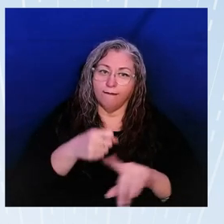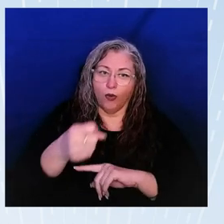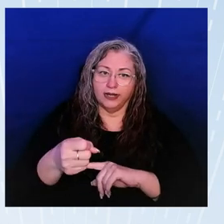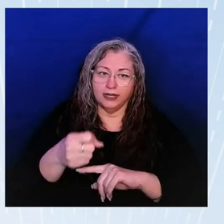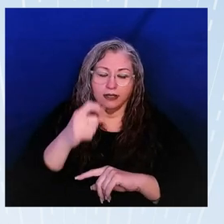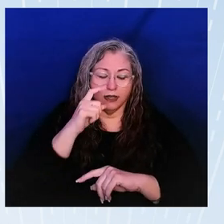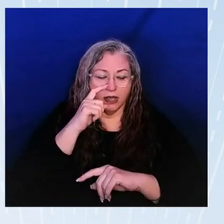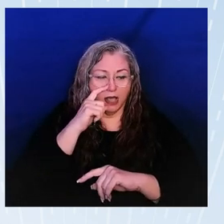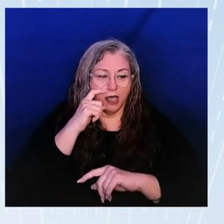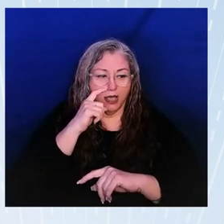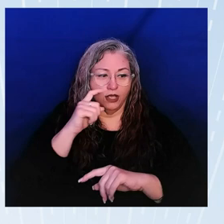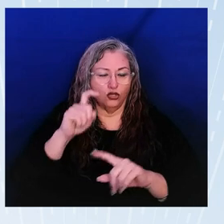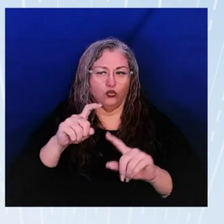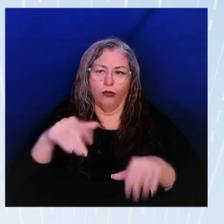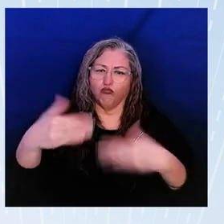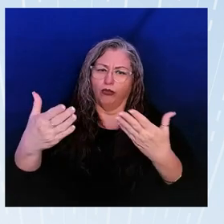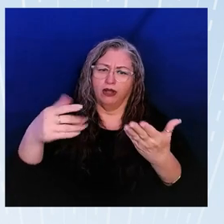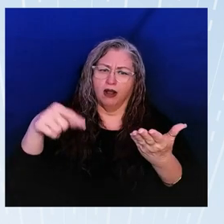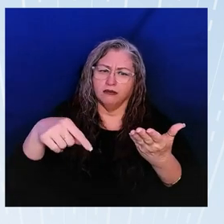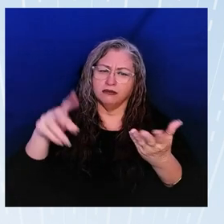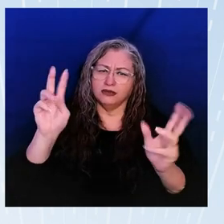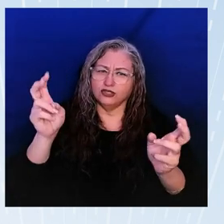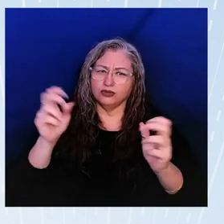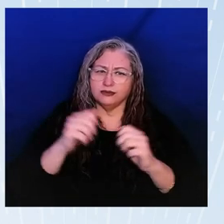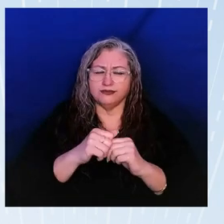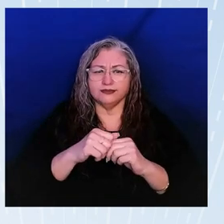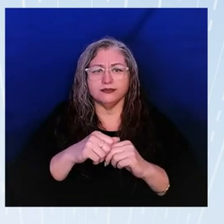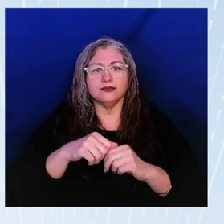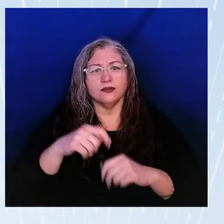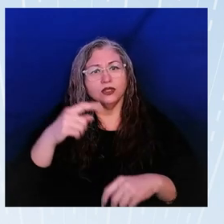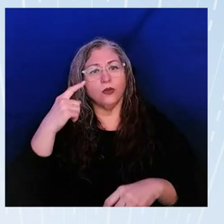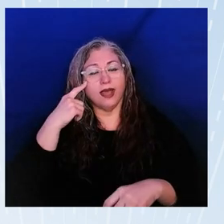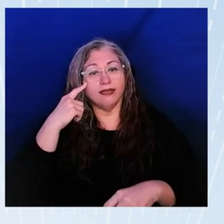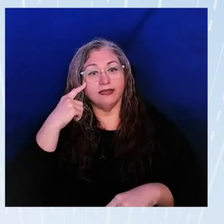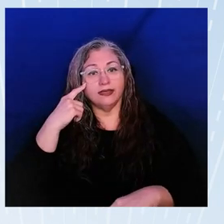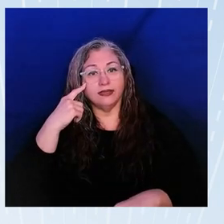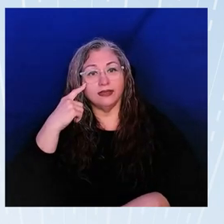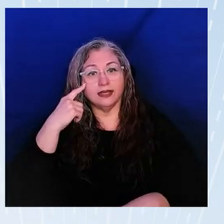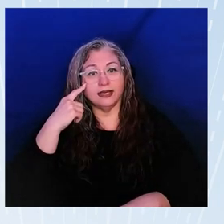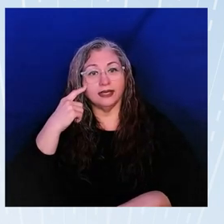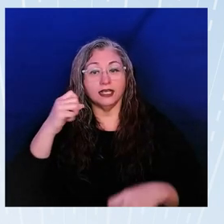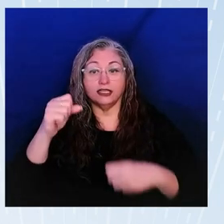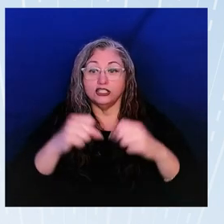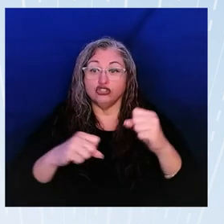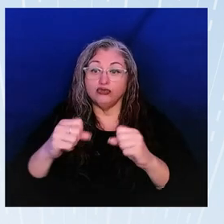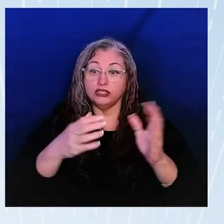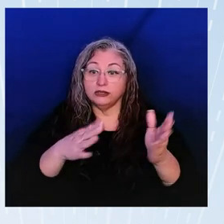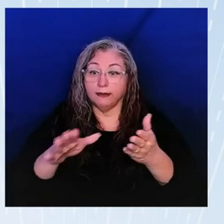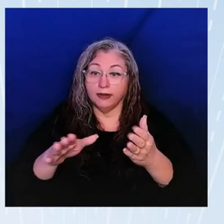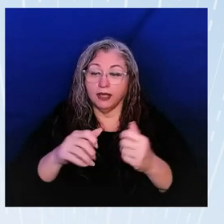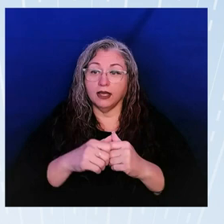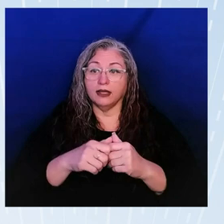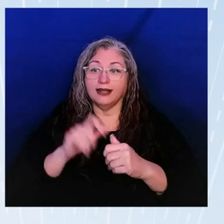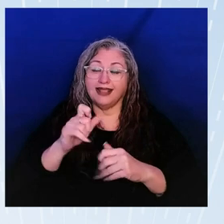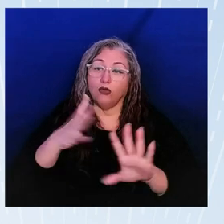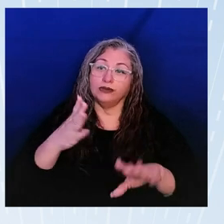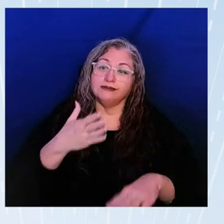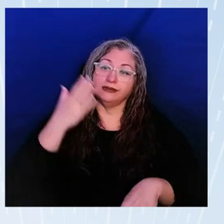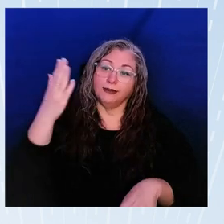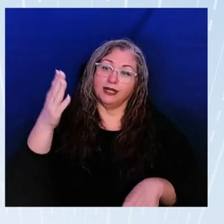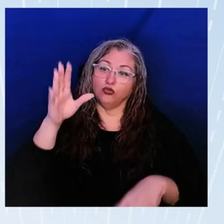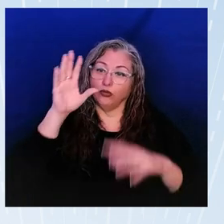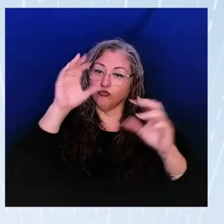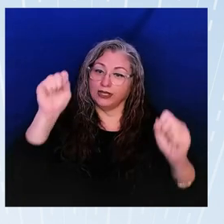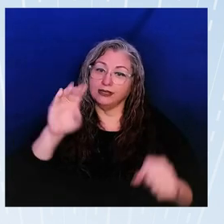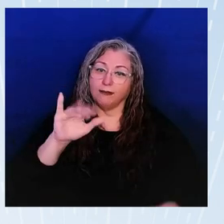whenever we were appointed to bring this up, right? And I think the strategic plan that was submitted to President